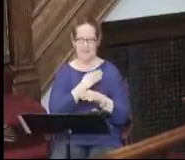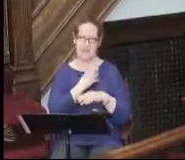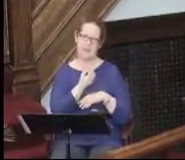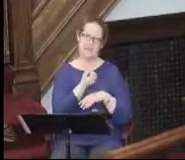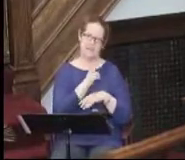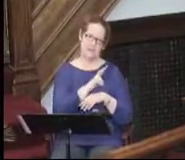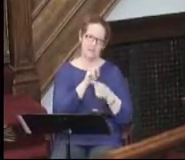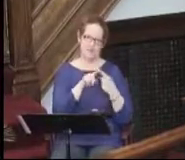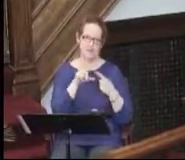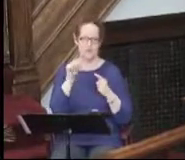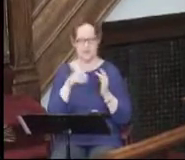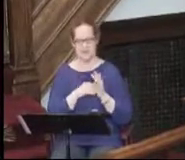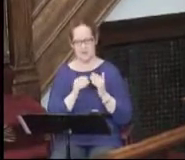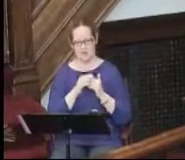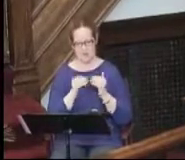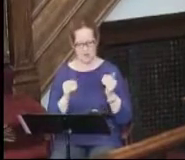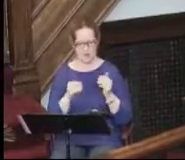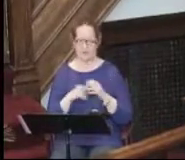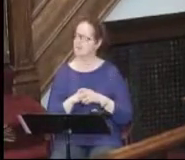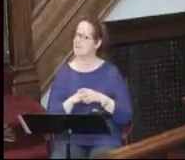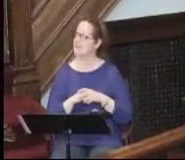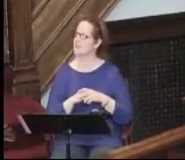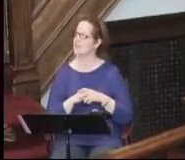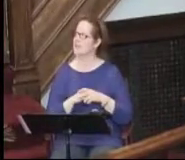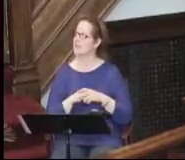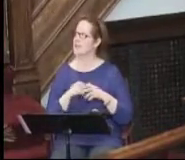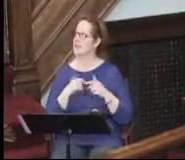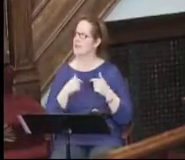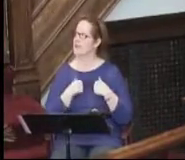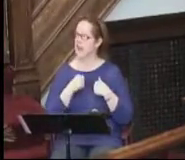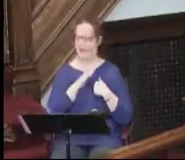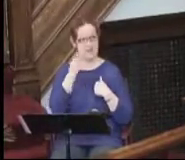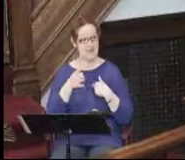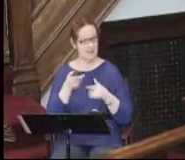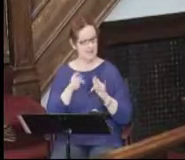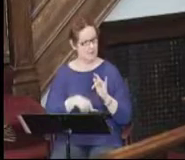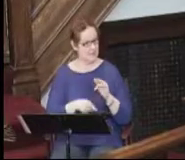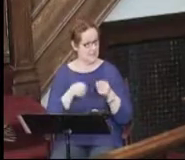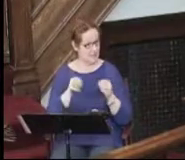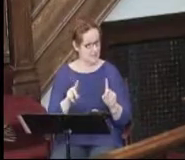and $20,000. So I'm going never to miss an opportunity.